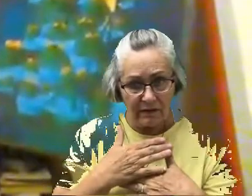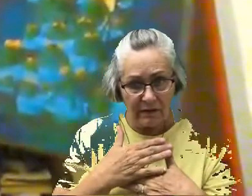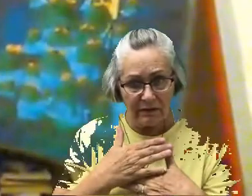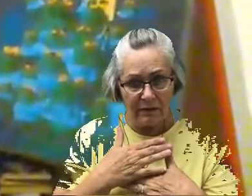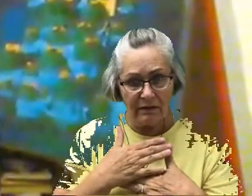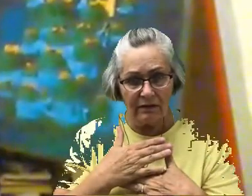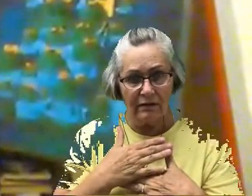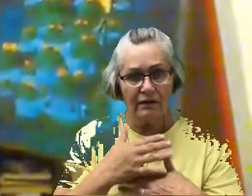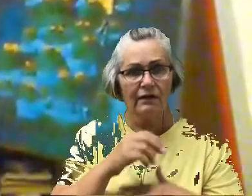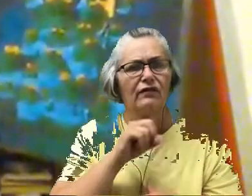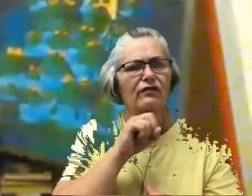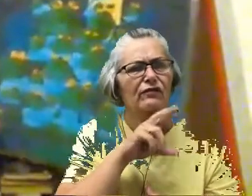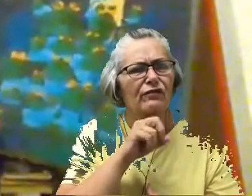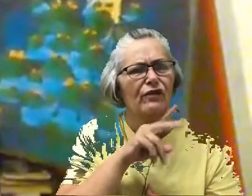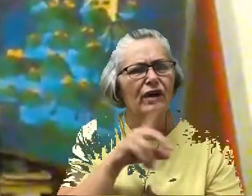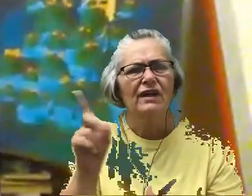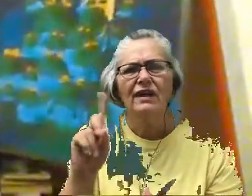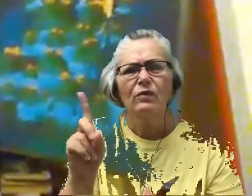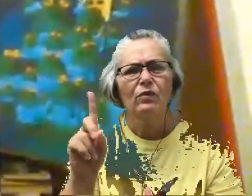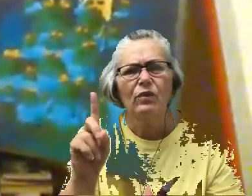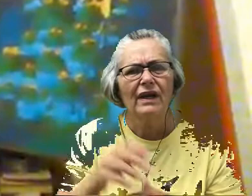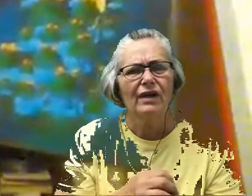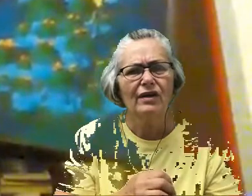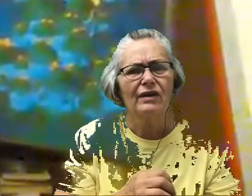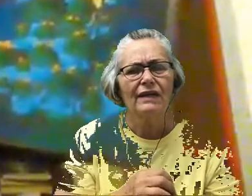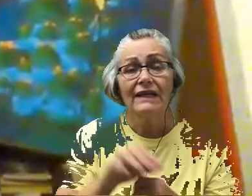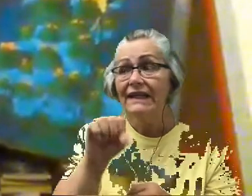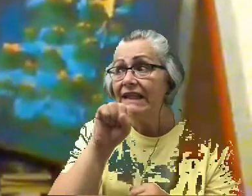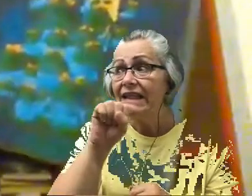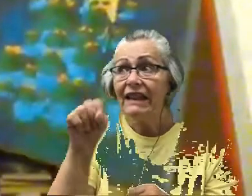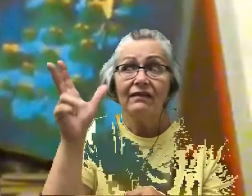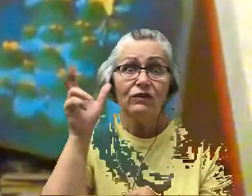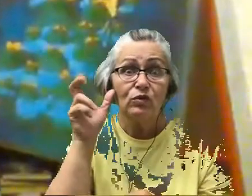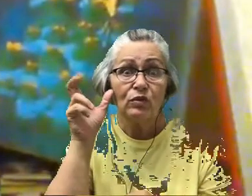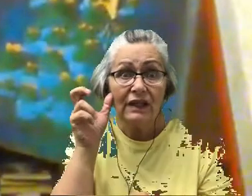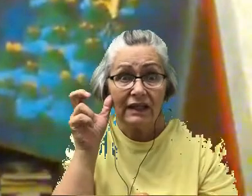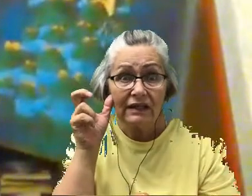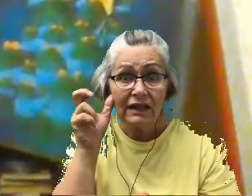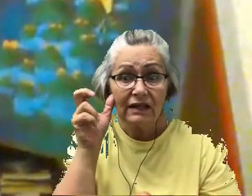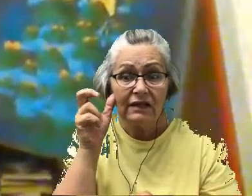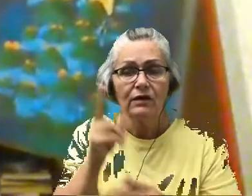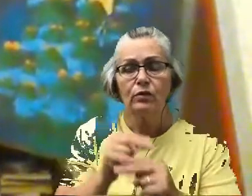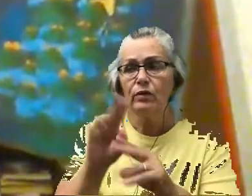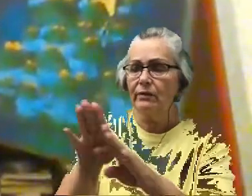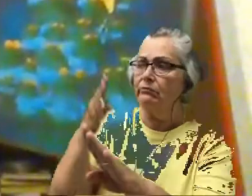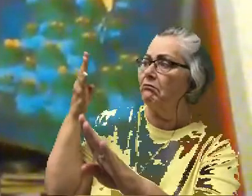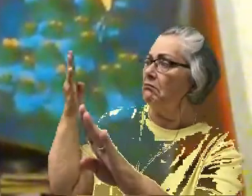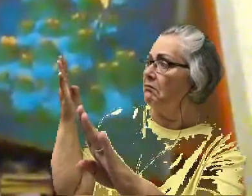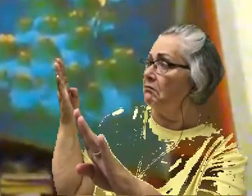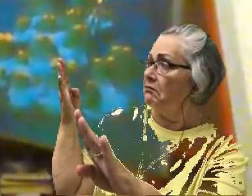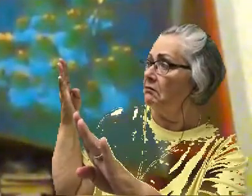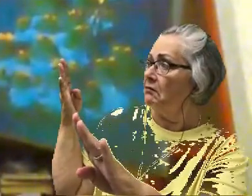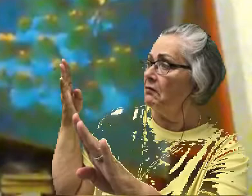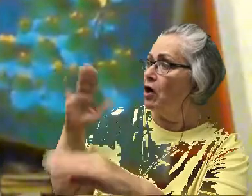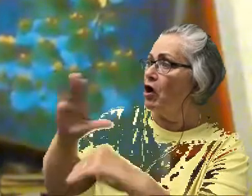It's Froggy, he told himself at last. He loves to listen. Rabbit opened his door. There